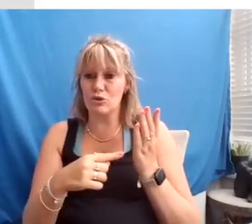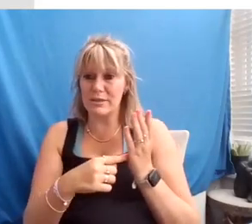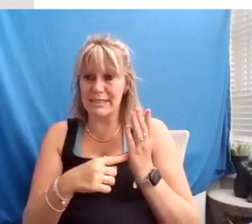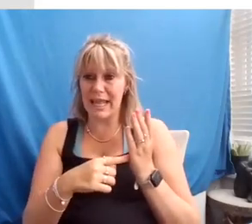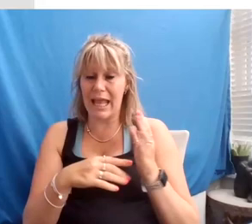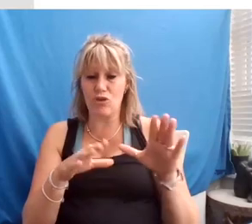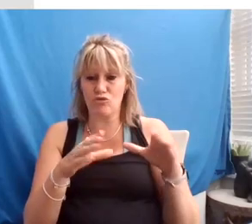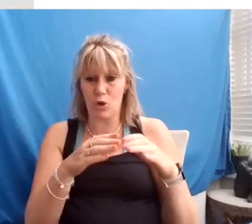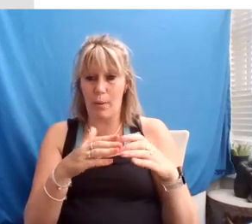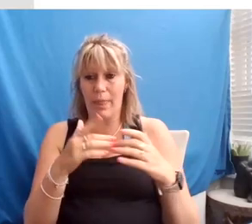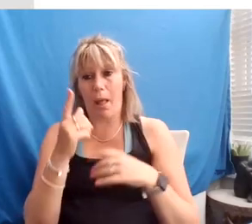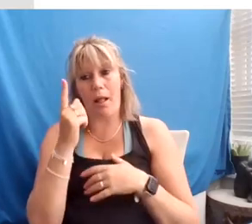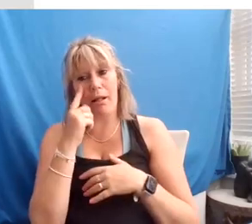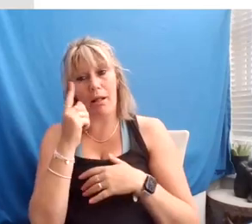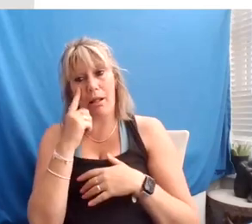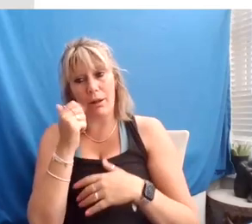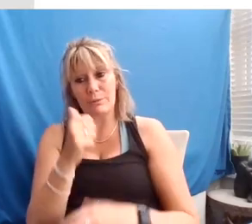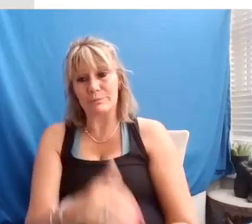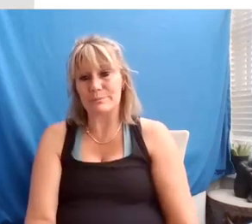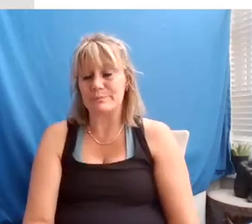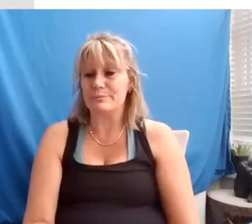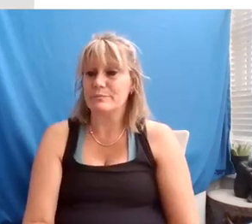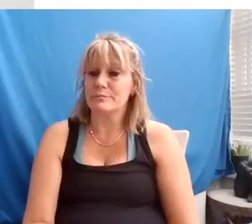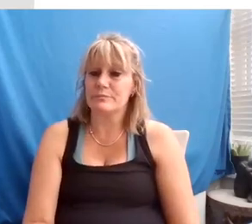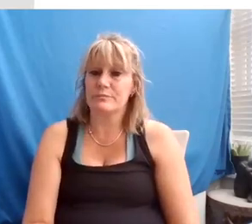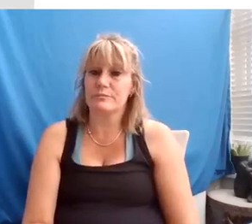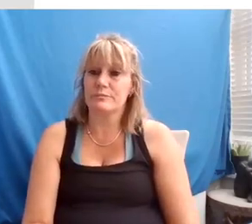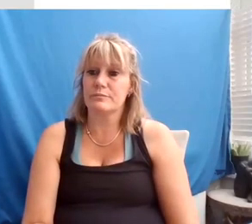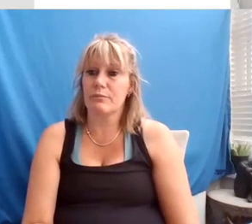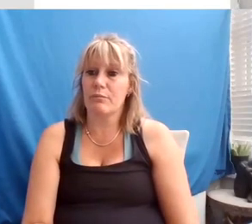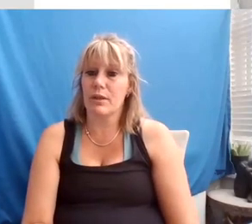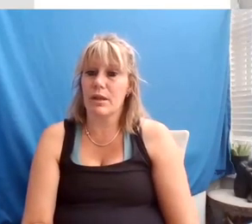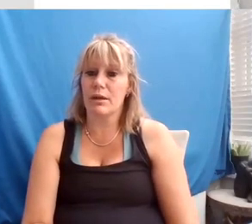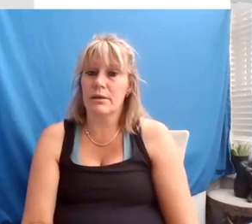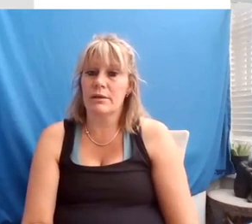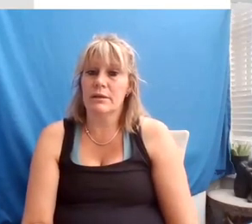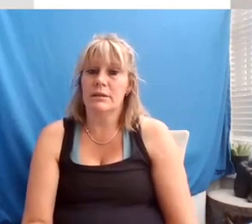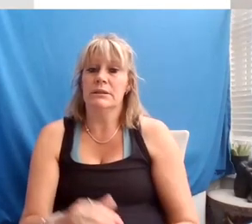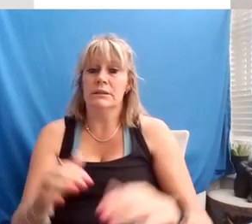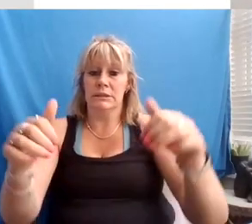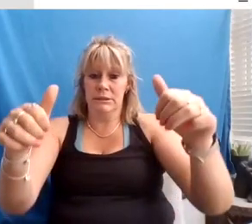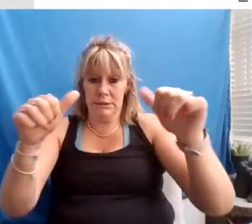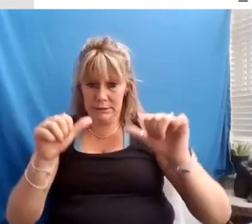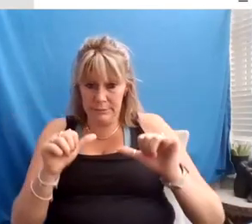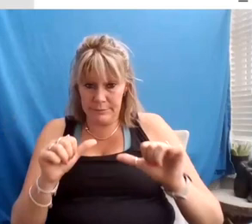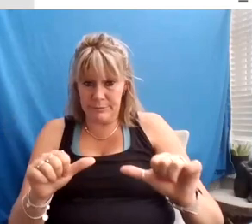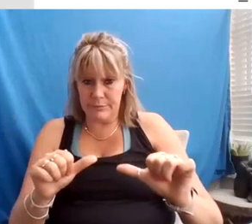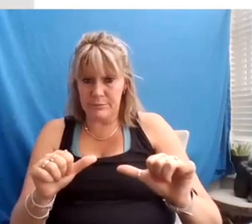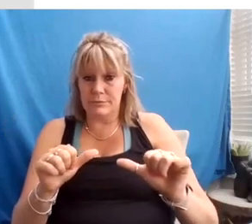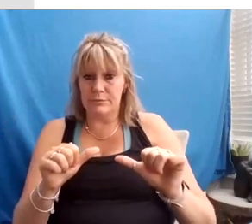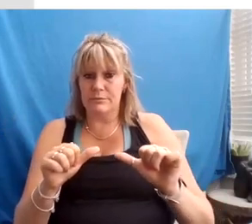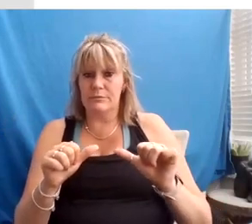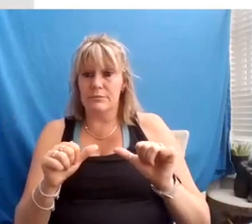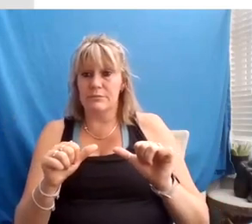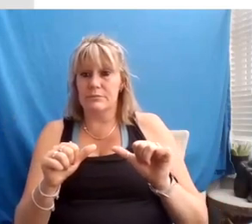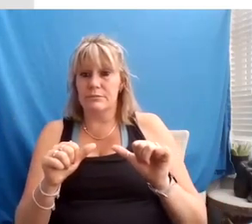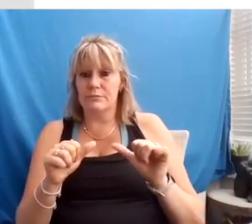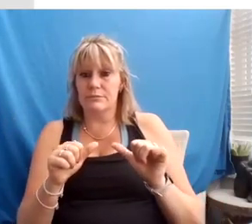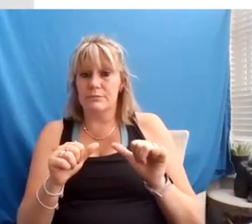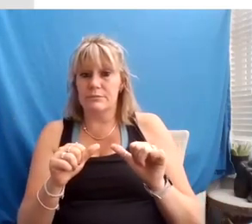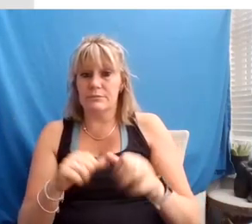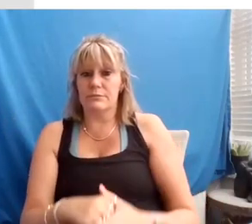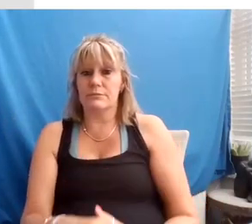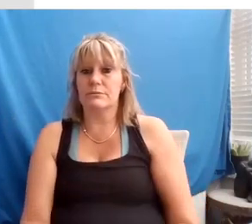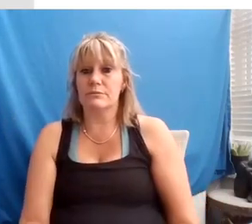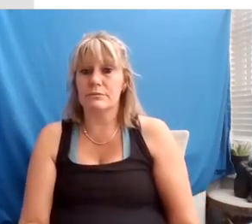that they give it a go. Now, this next image. So we're now getting on to